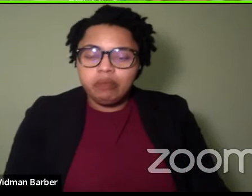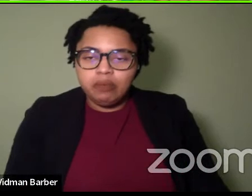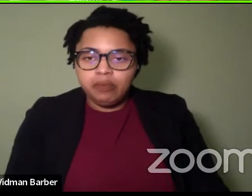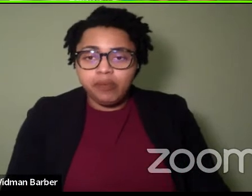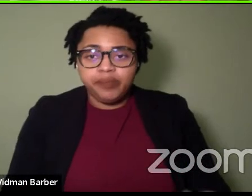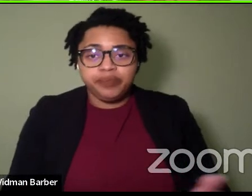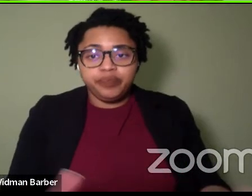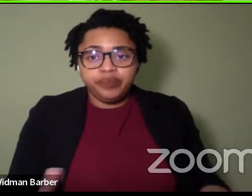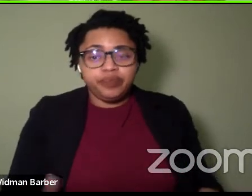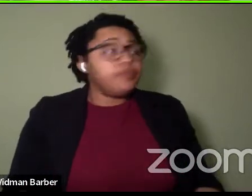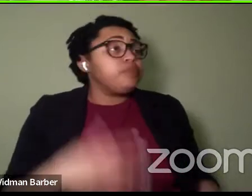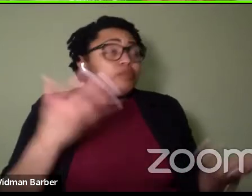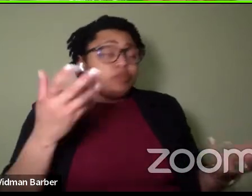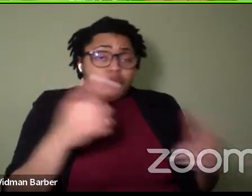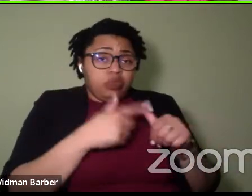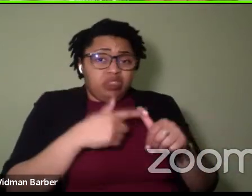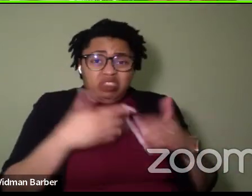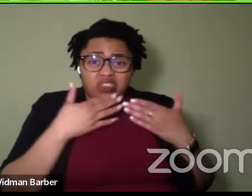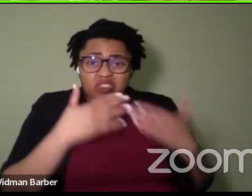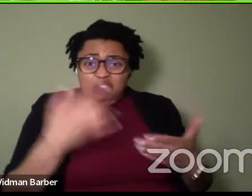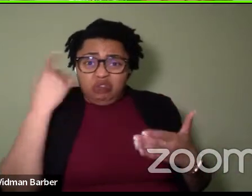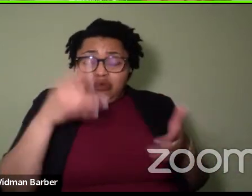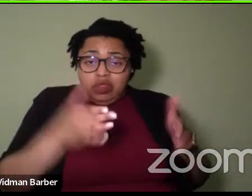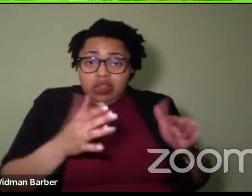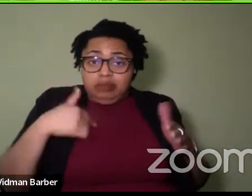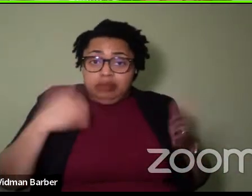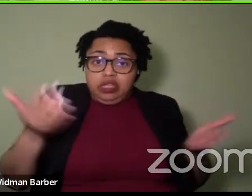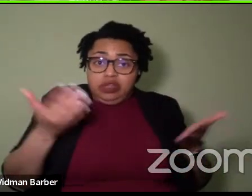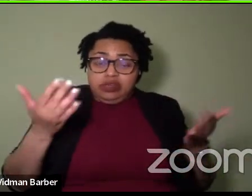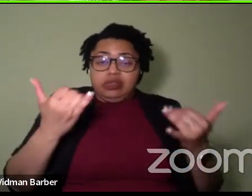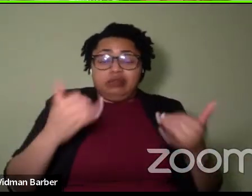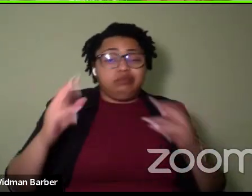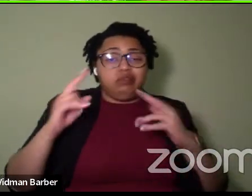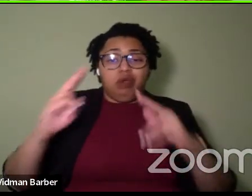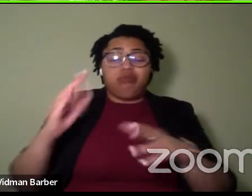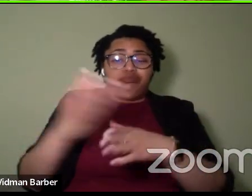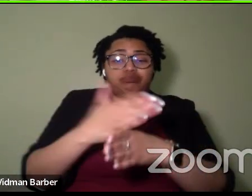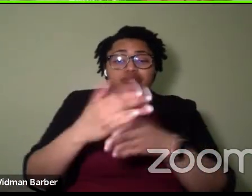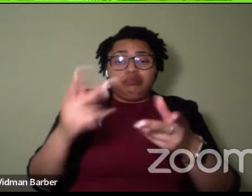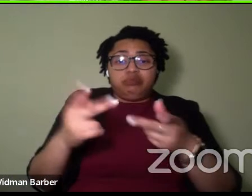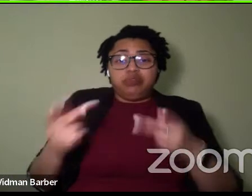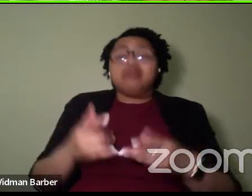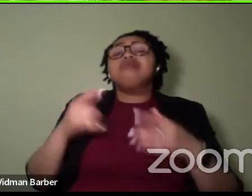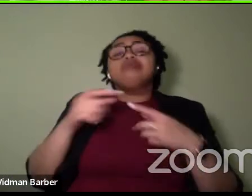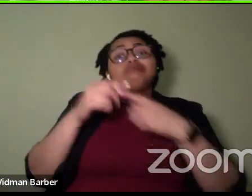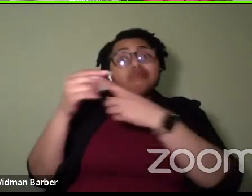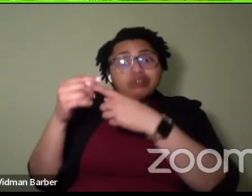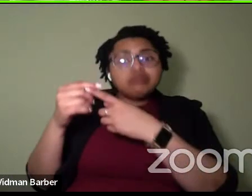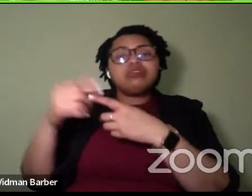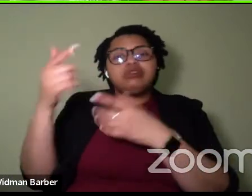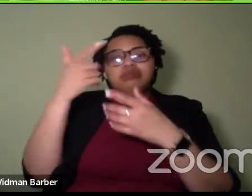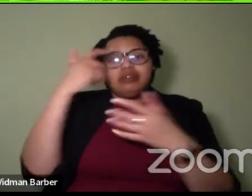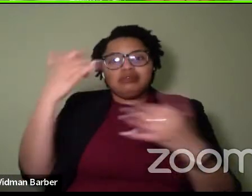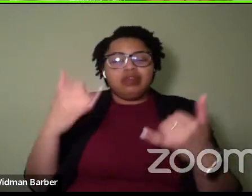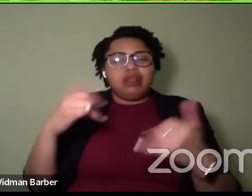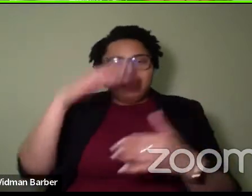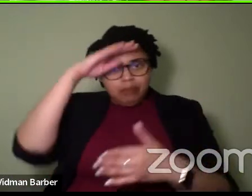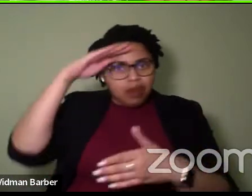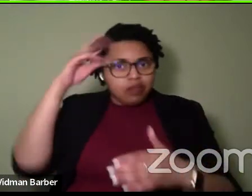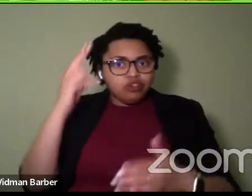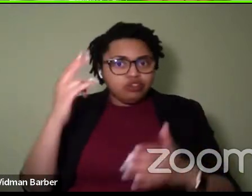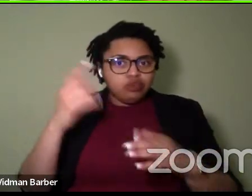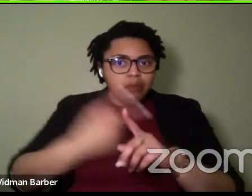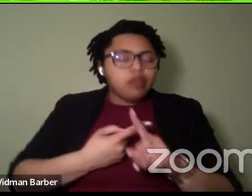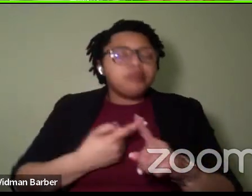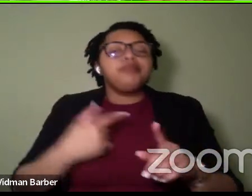Papadichi, thank you for having me here today. It's an honor to be sharing this space, especially during Black History Month. I think that one of the reasons